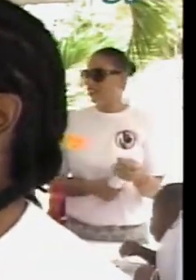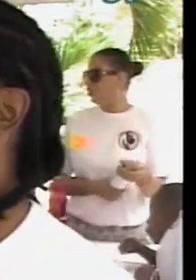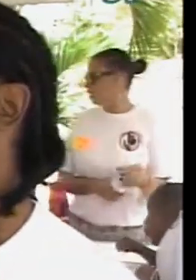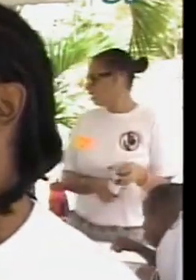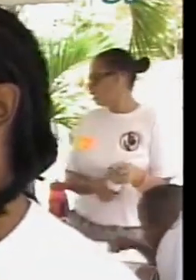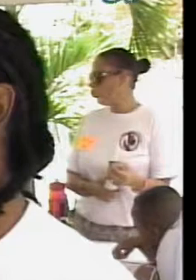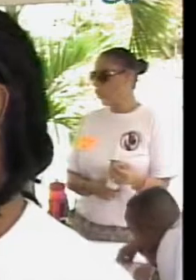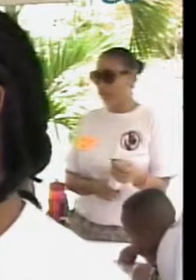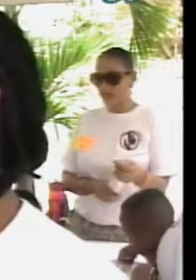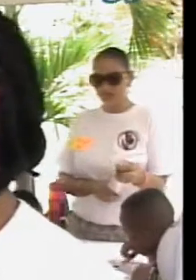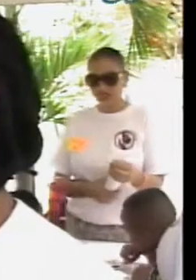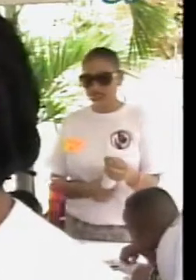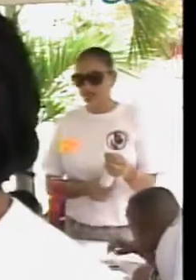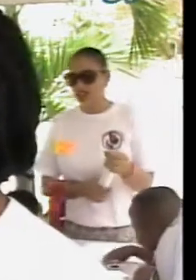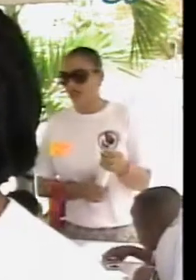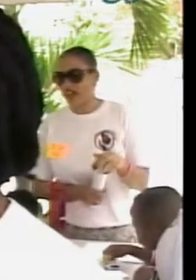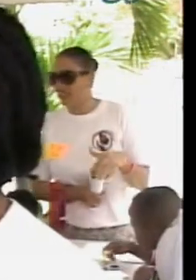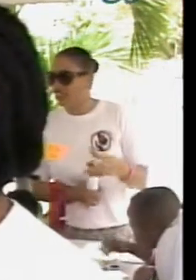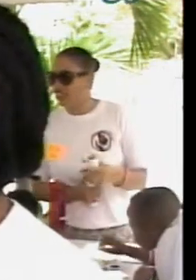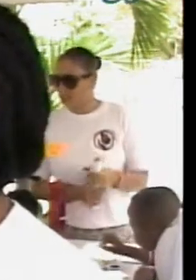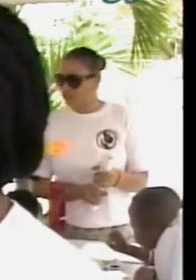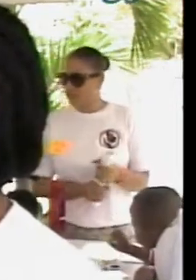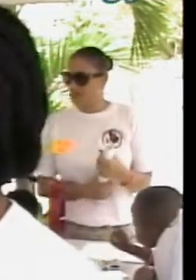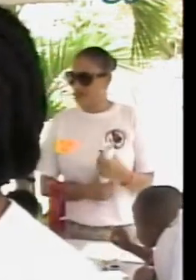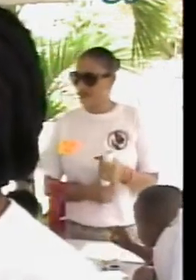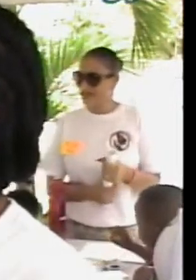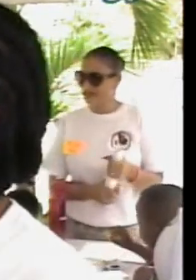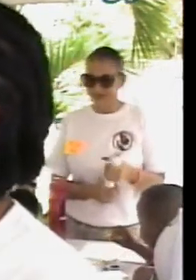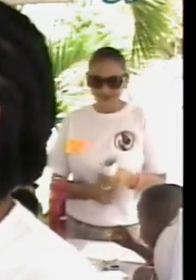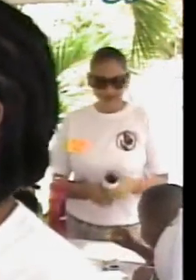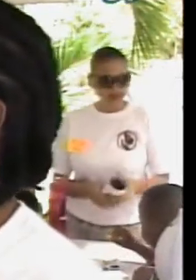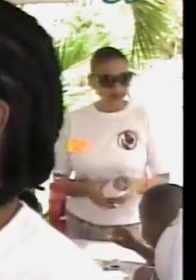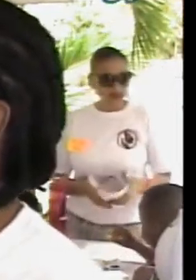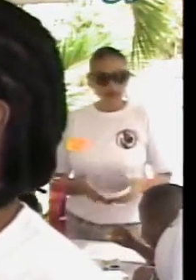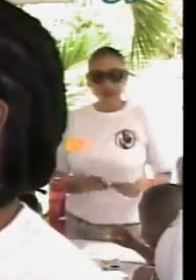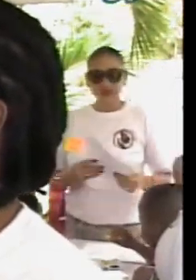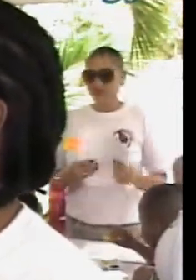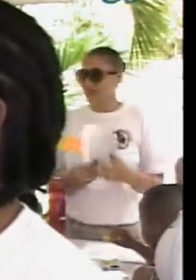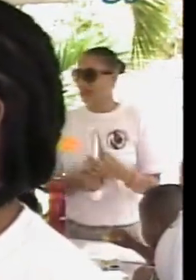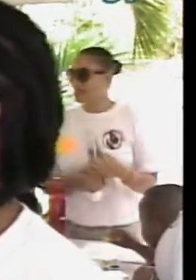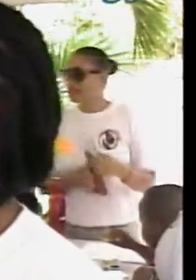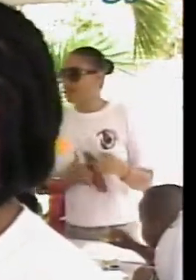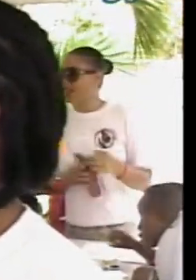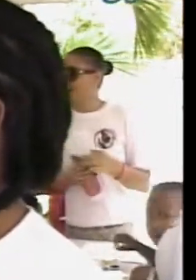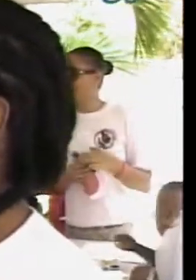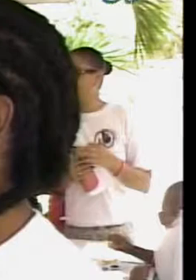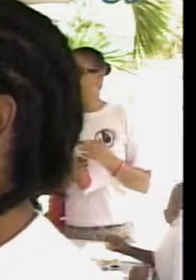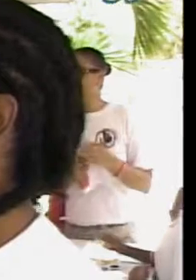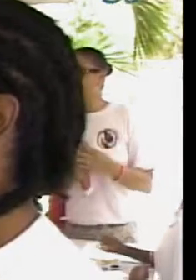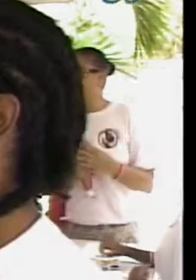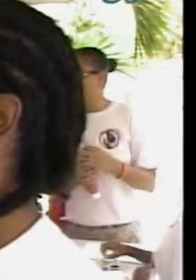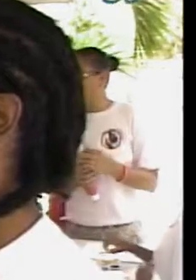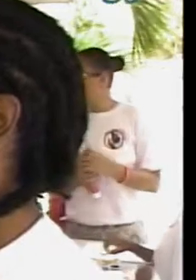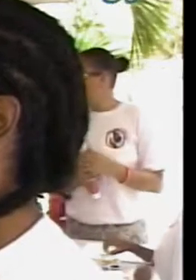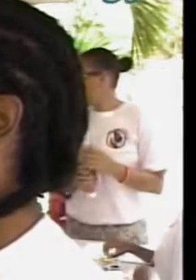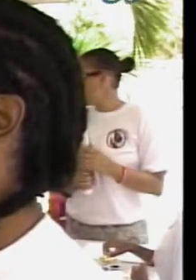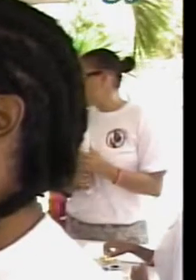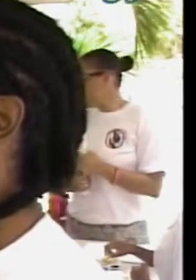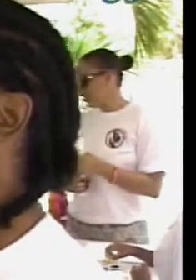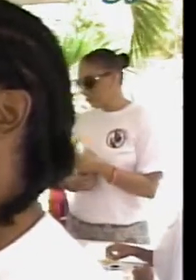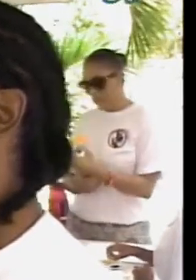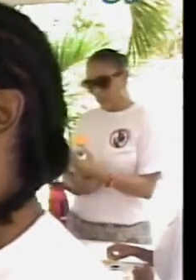cater to the hemophilia population, whether it be in internationally recognized name or whether